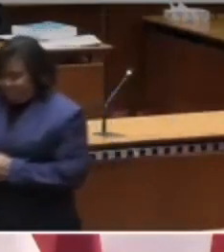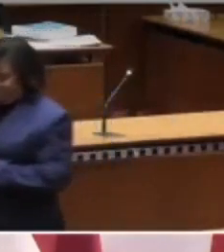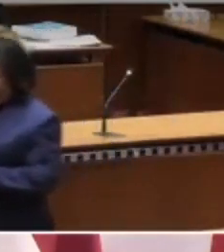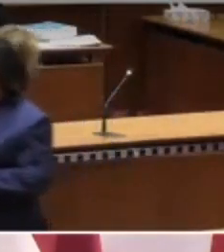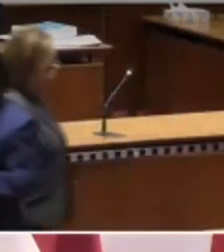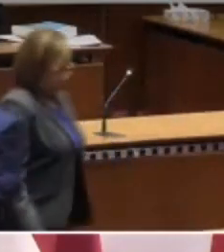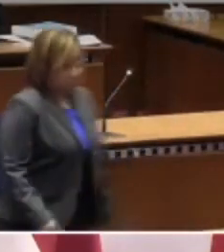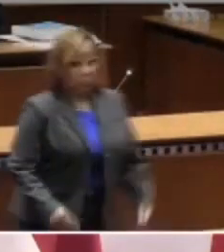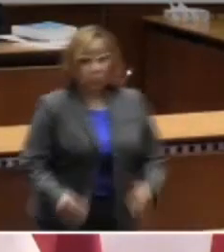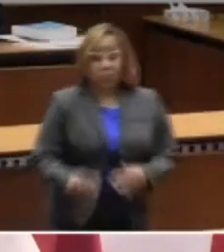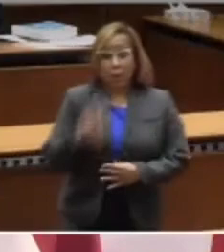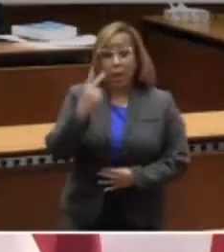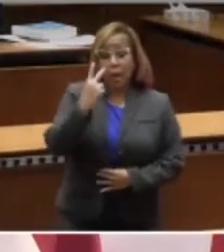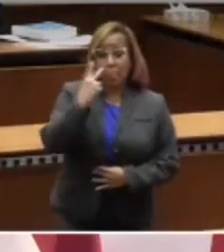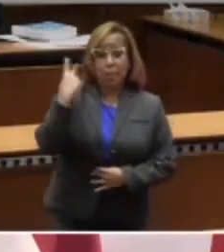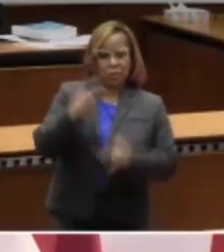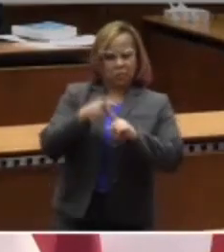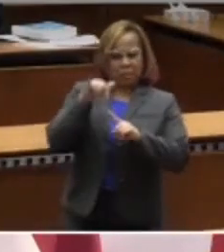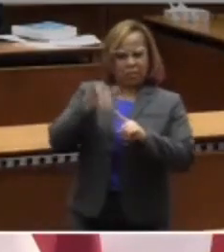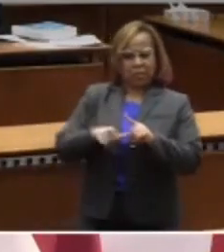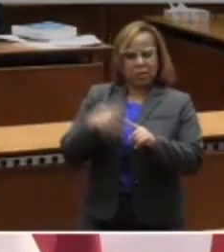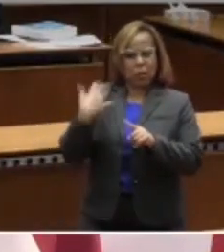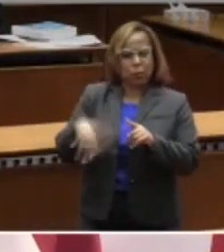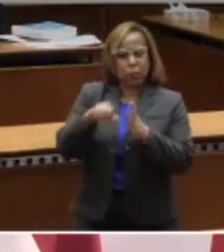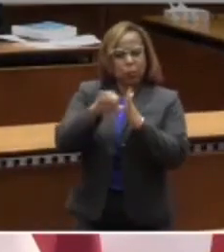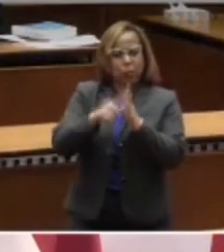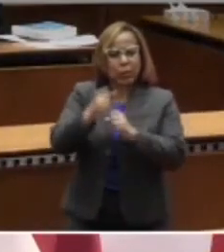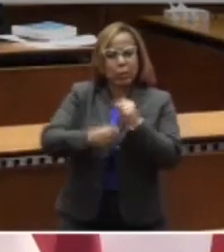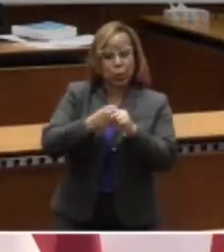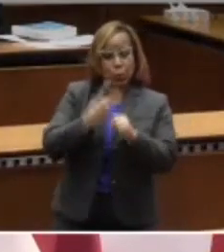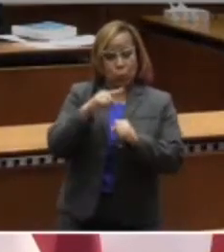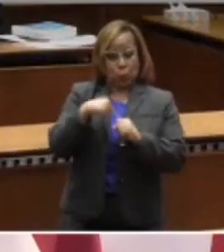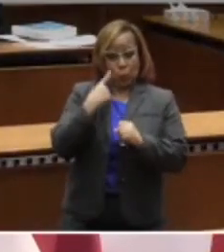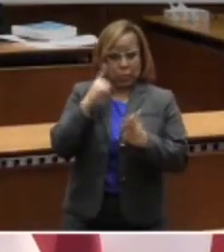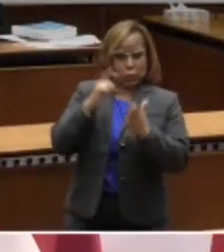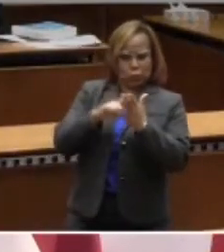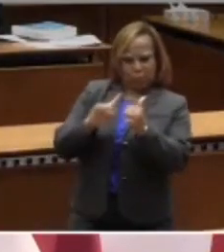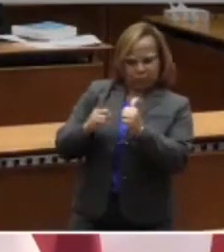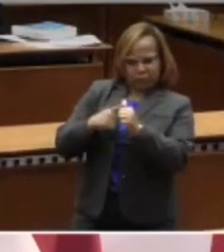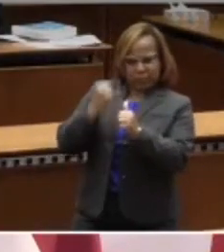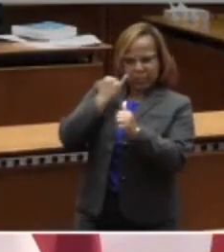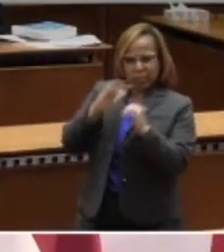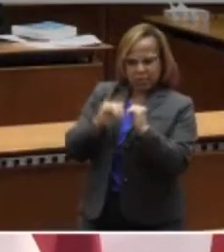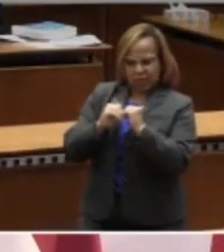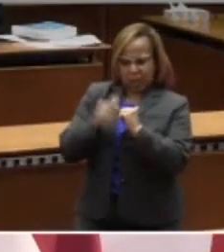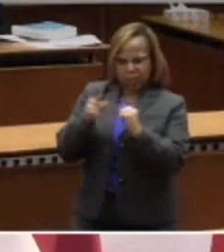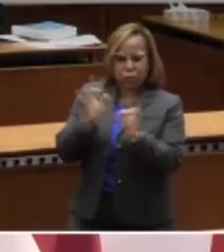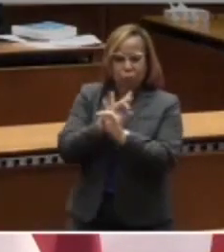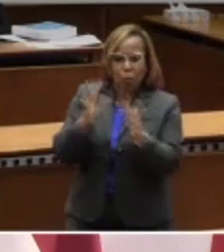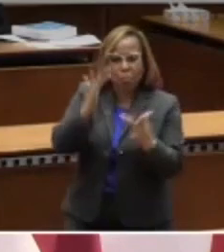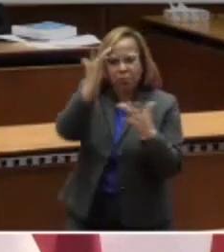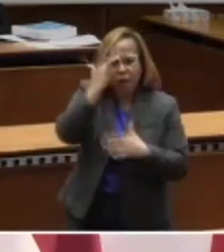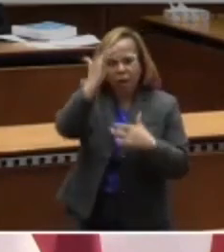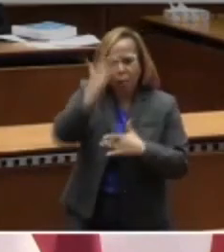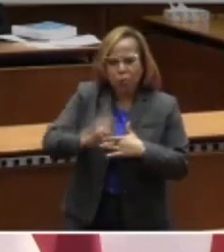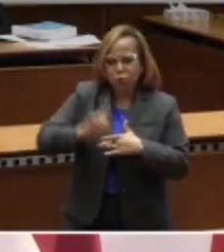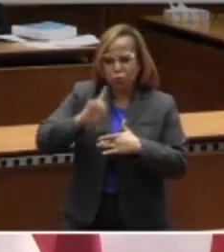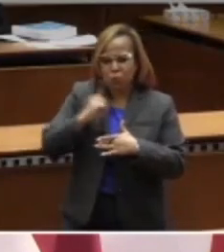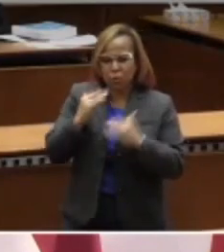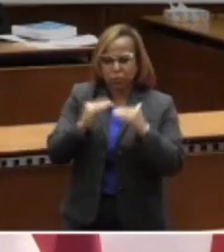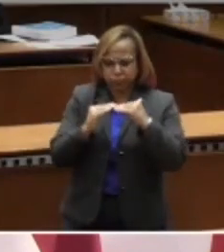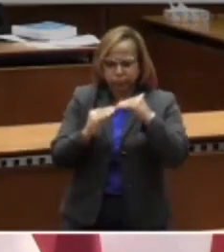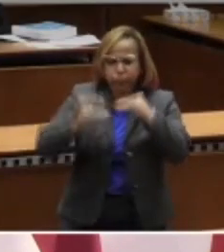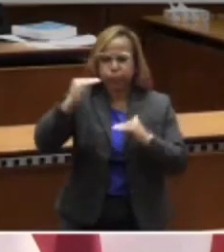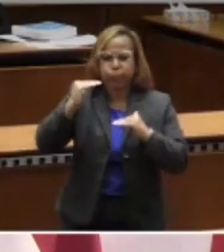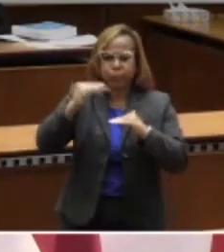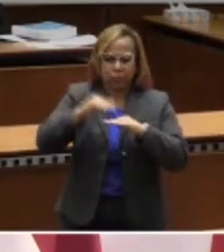A memory from this most memorable of years is when we saw the first glimpse of how this horrible virus was